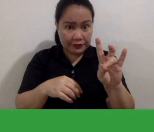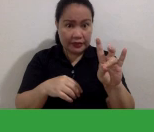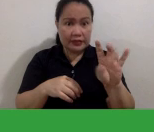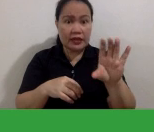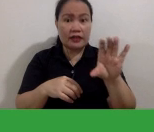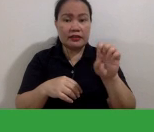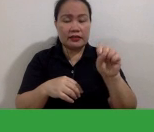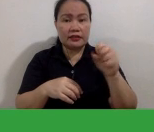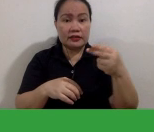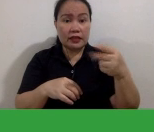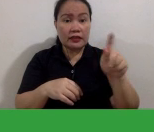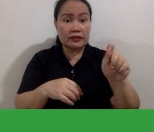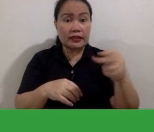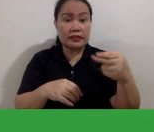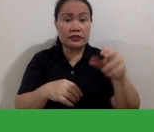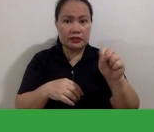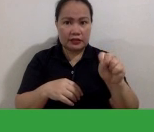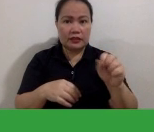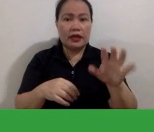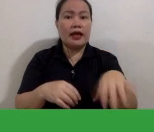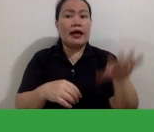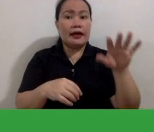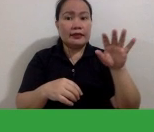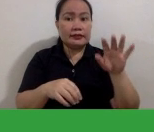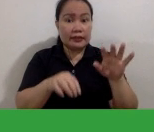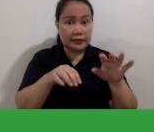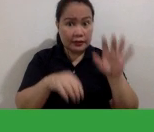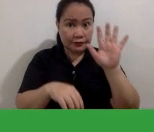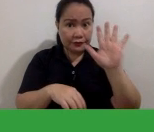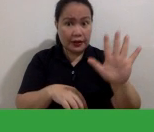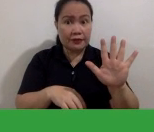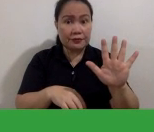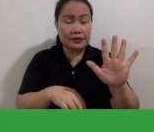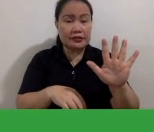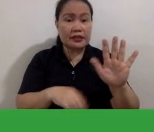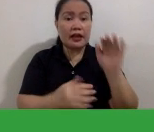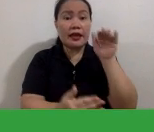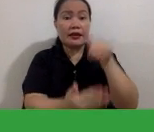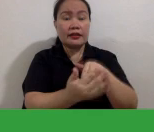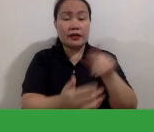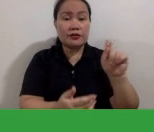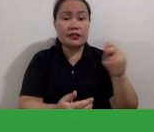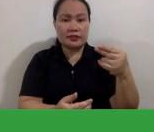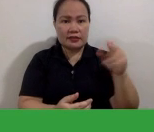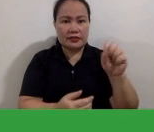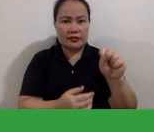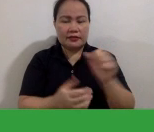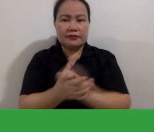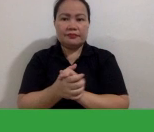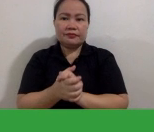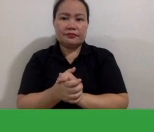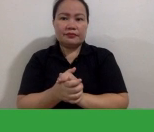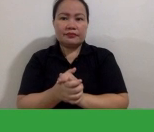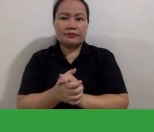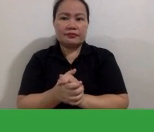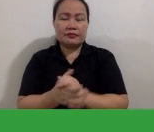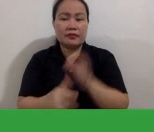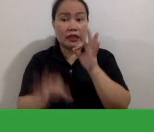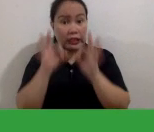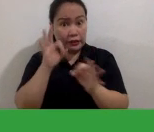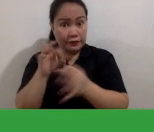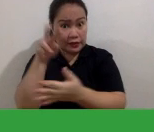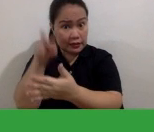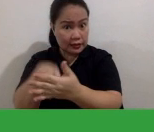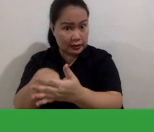7 natin, that is your hundreds. And then, yung 5 natin, that is your thousands. Okay? So, that's why